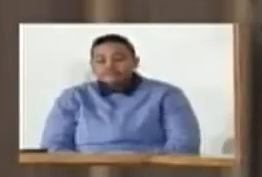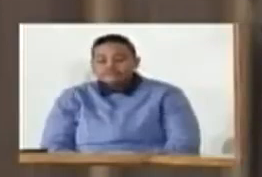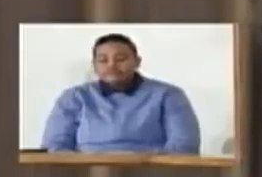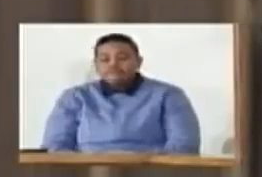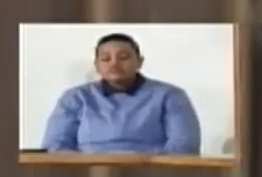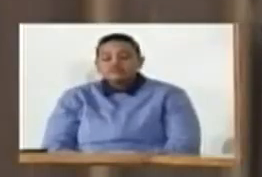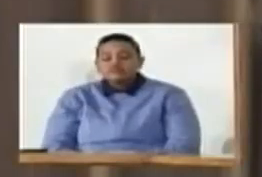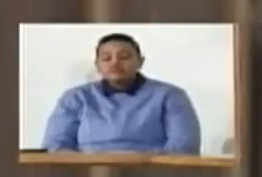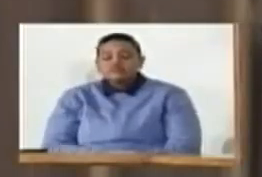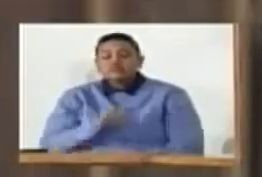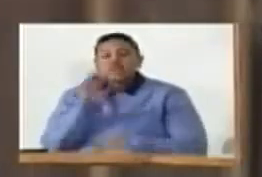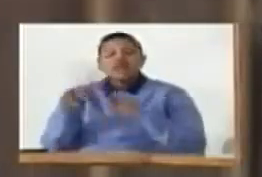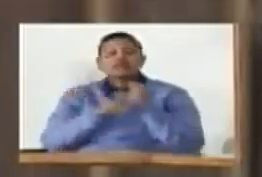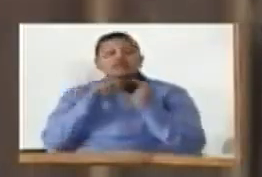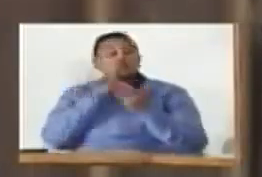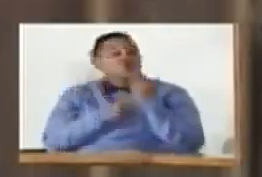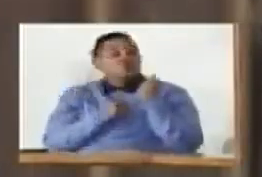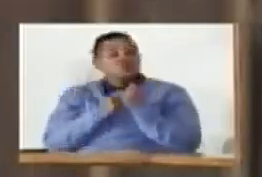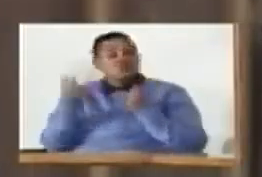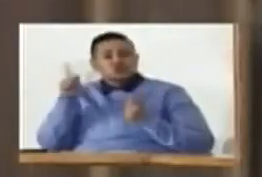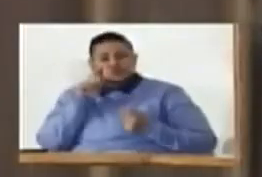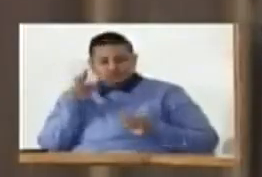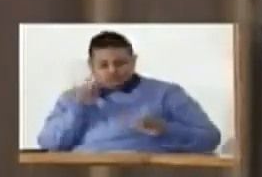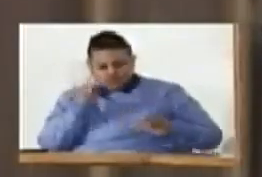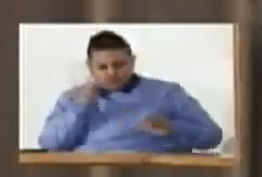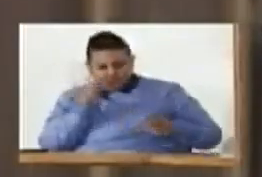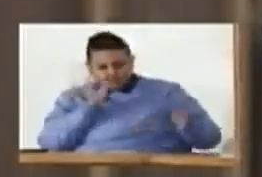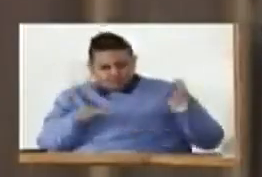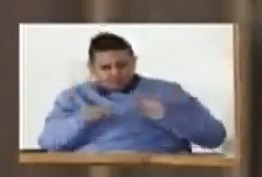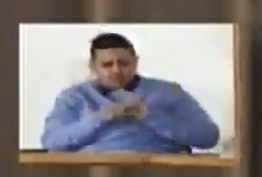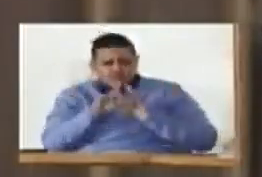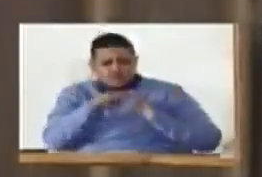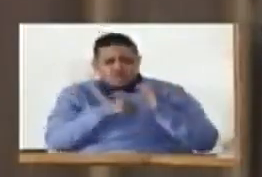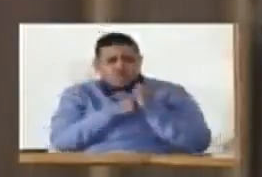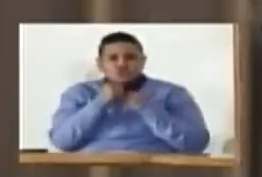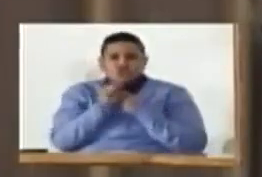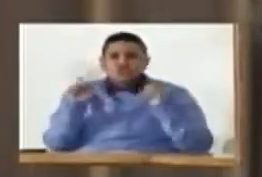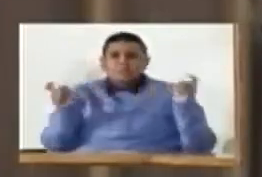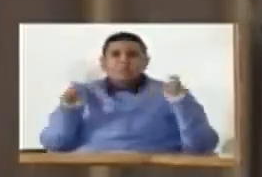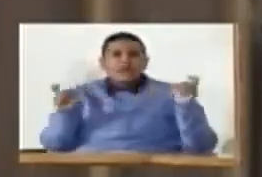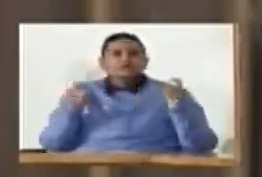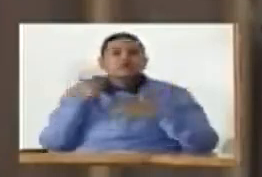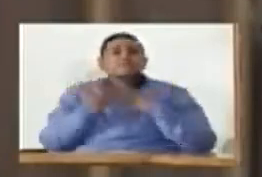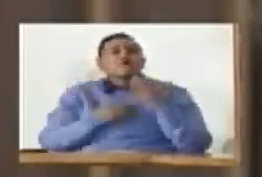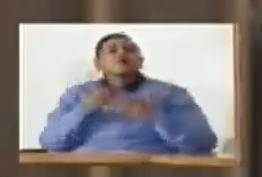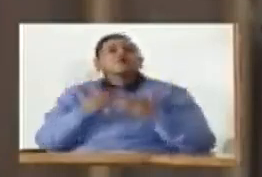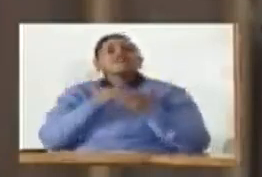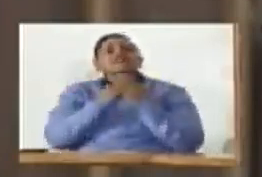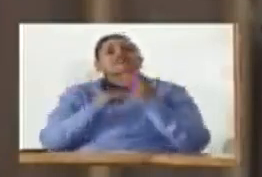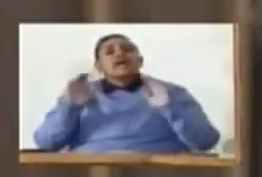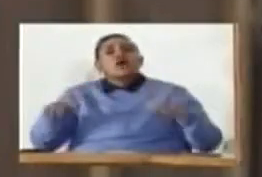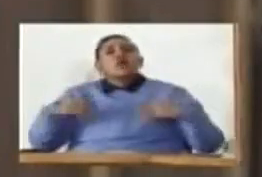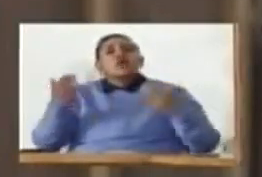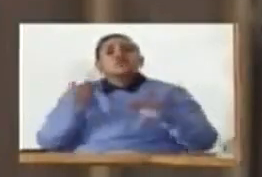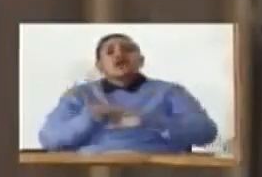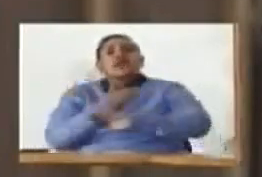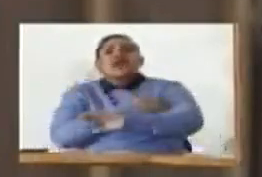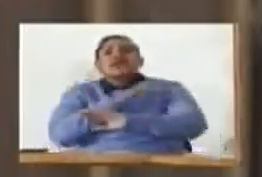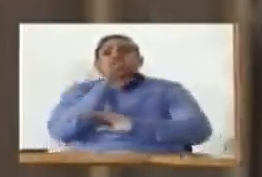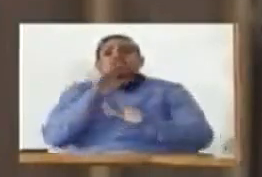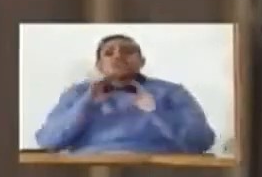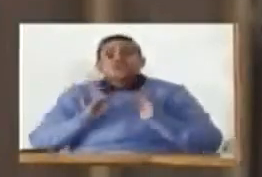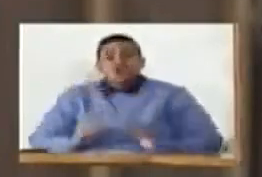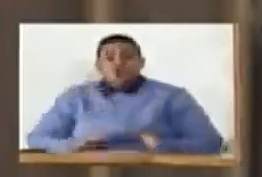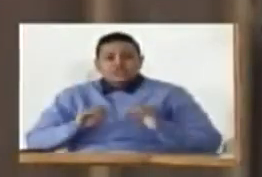Additionally, the Trust will review its construction management processes, redesign and enhance its